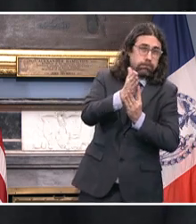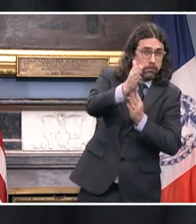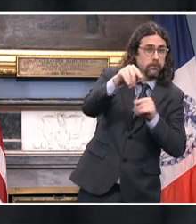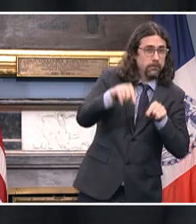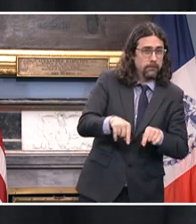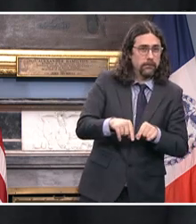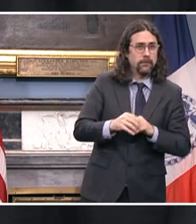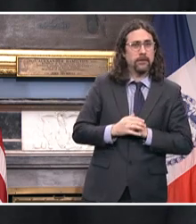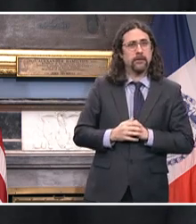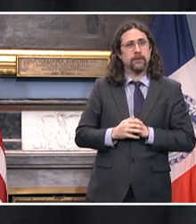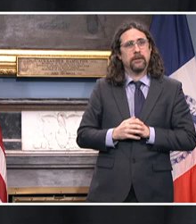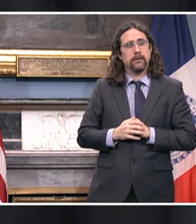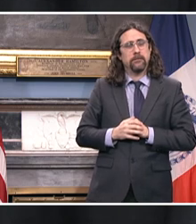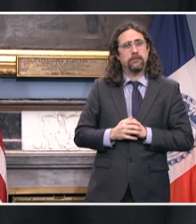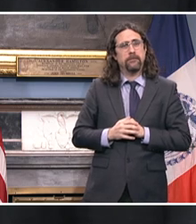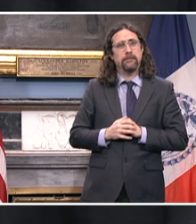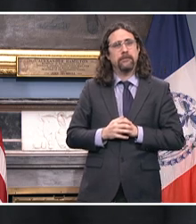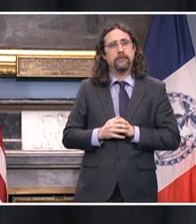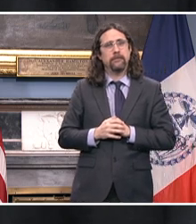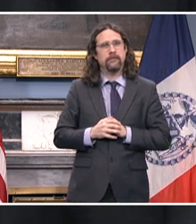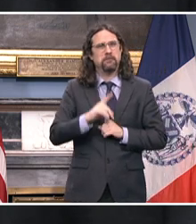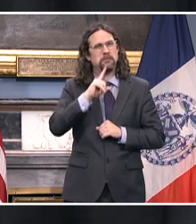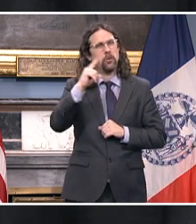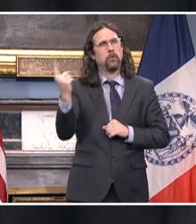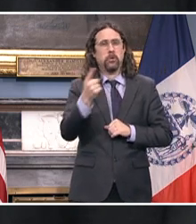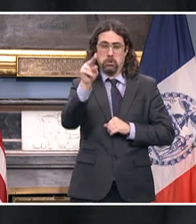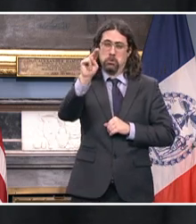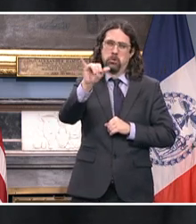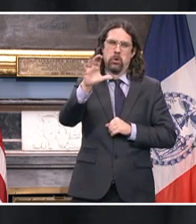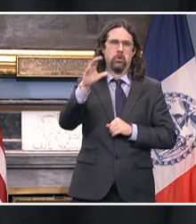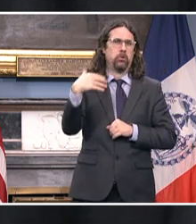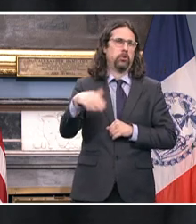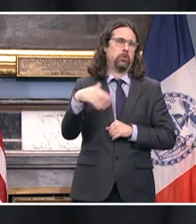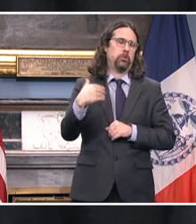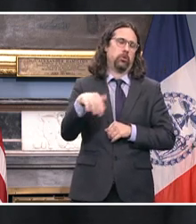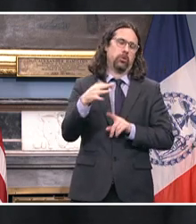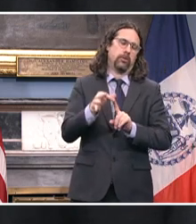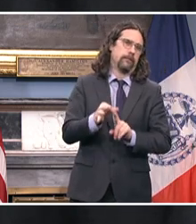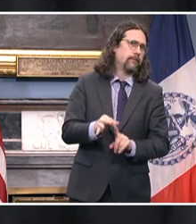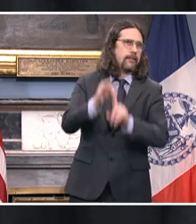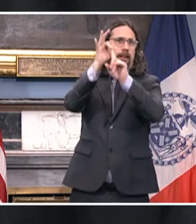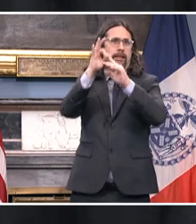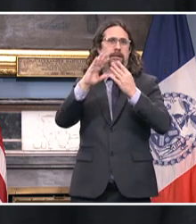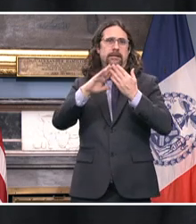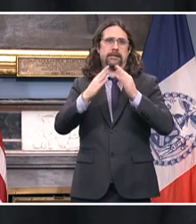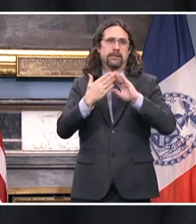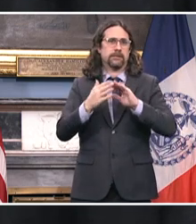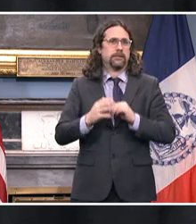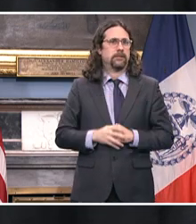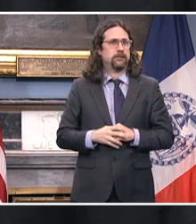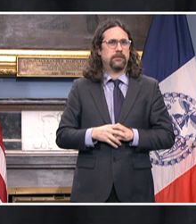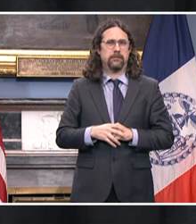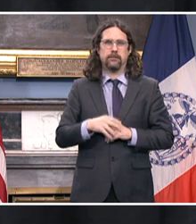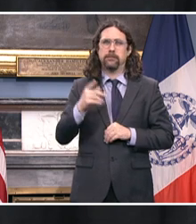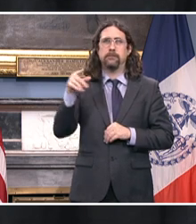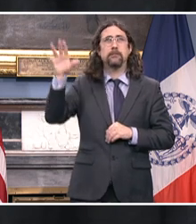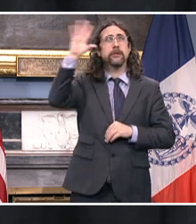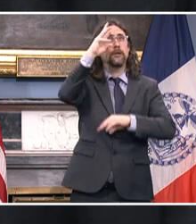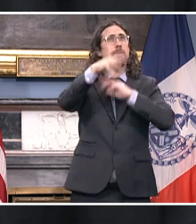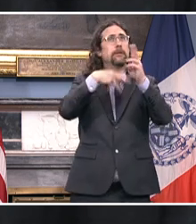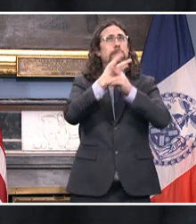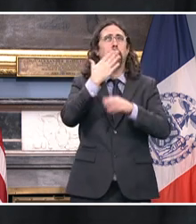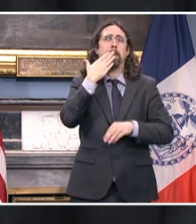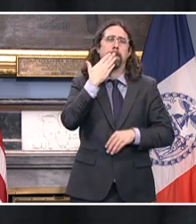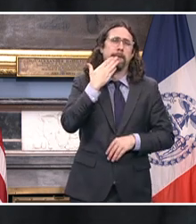always been a sense that New York City was an expression of the best of humanity. But what all of you have done is